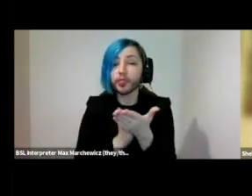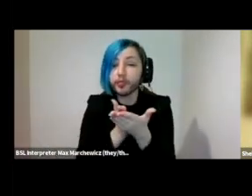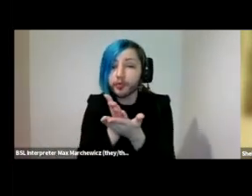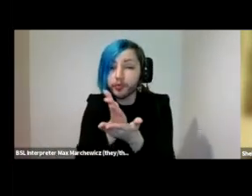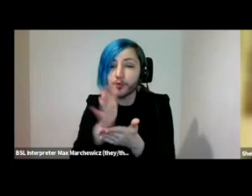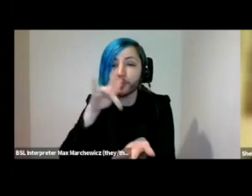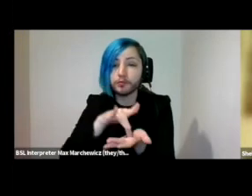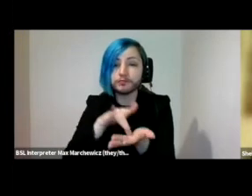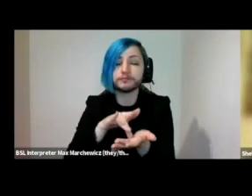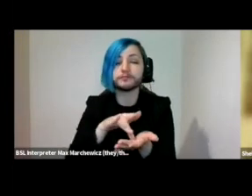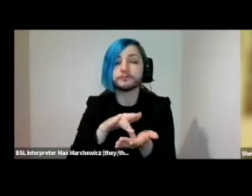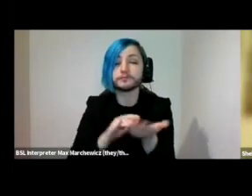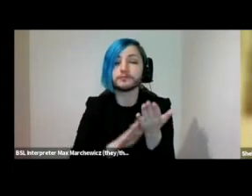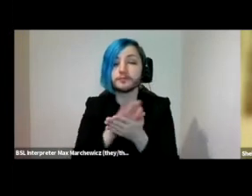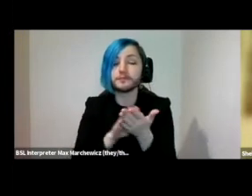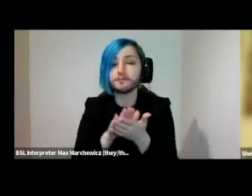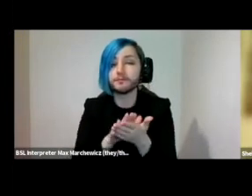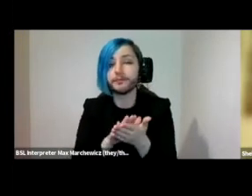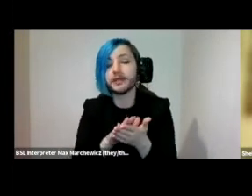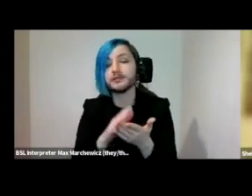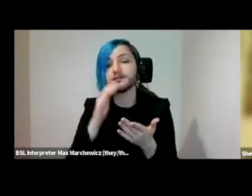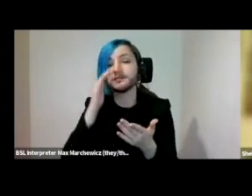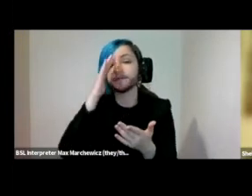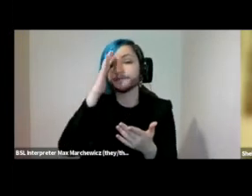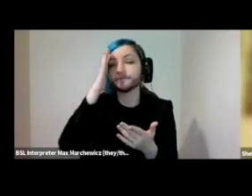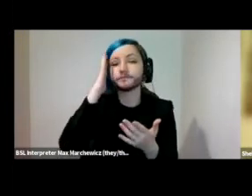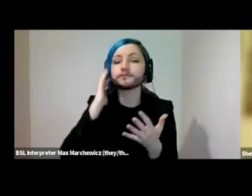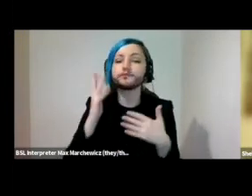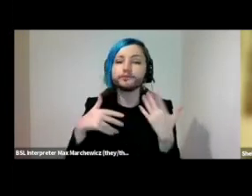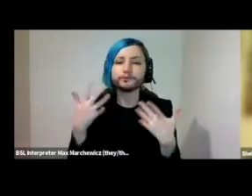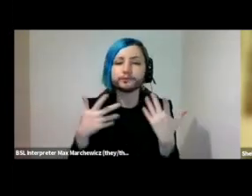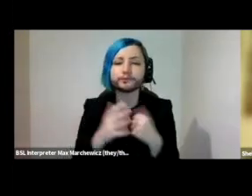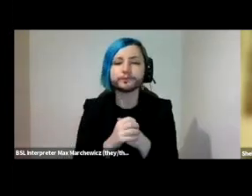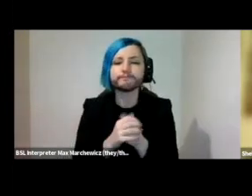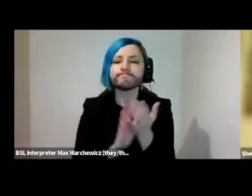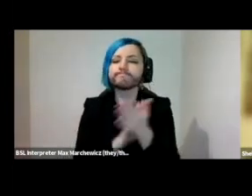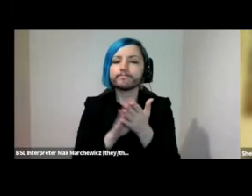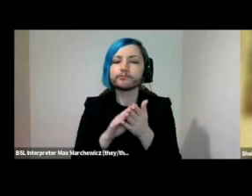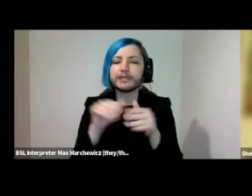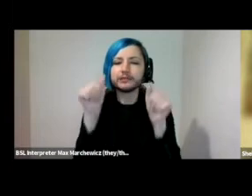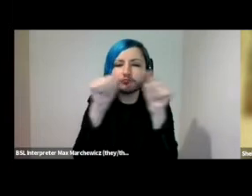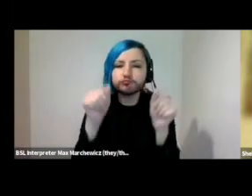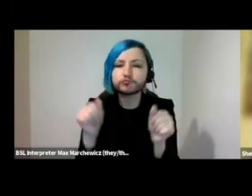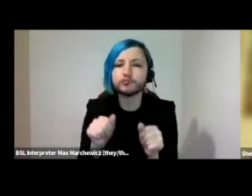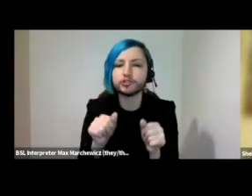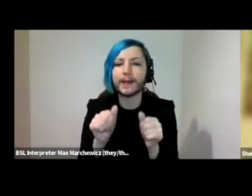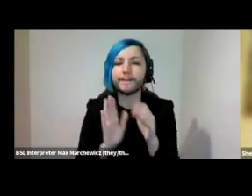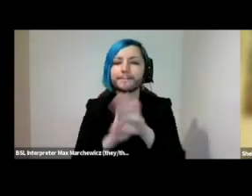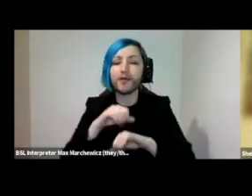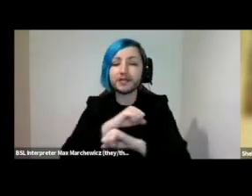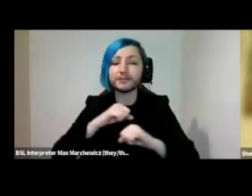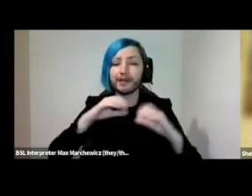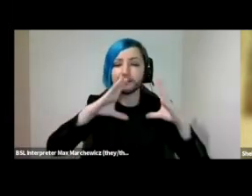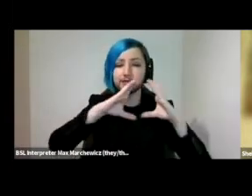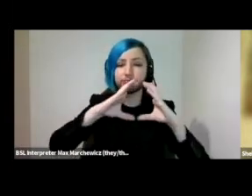cause this time the sort of shape of space to change in a